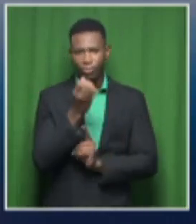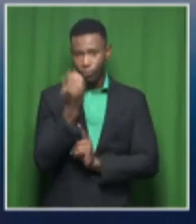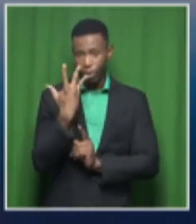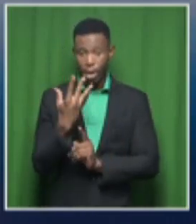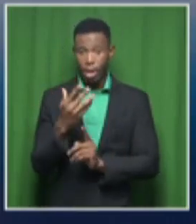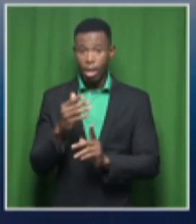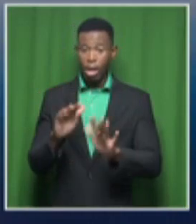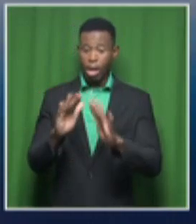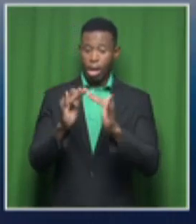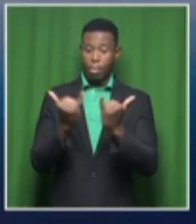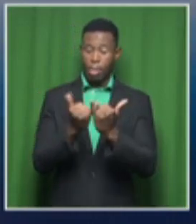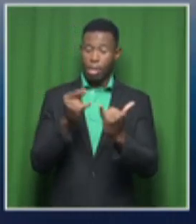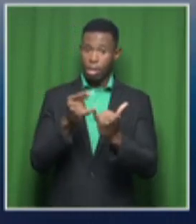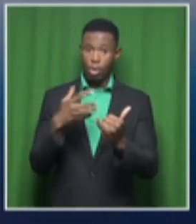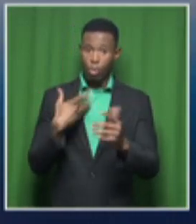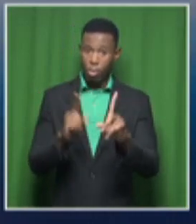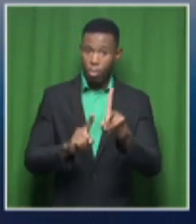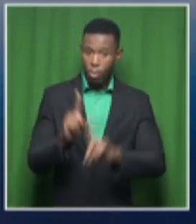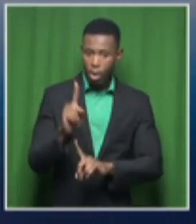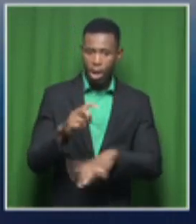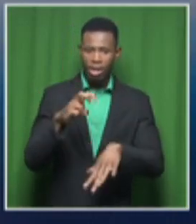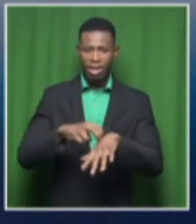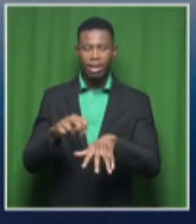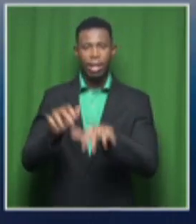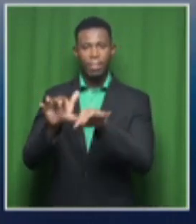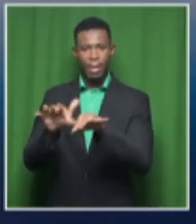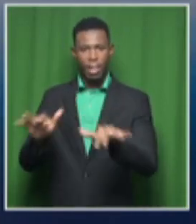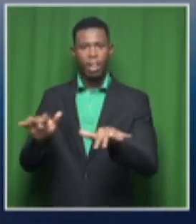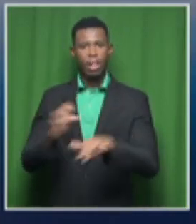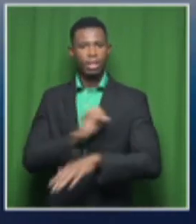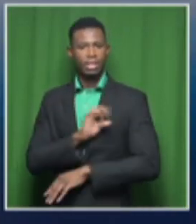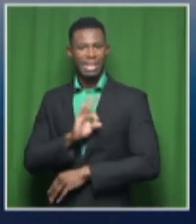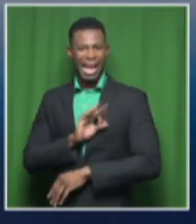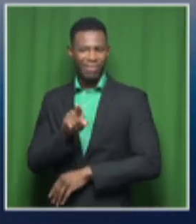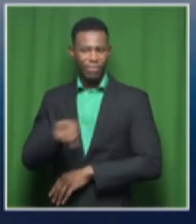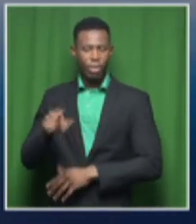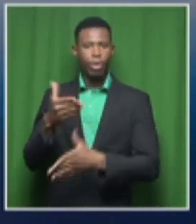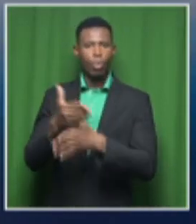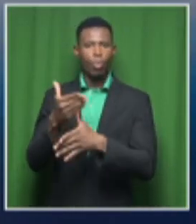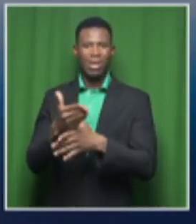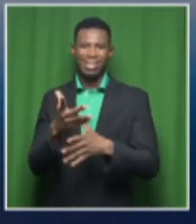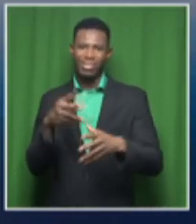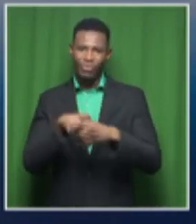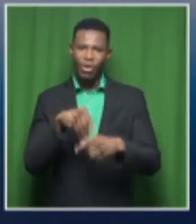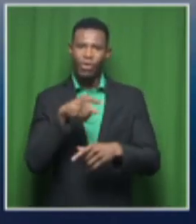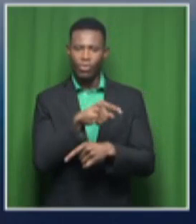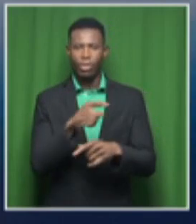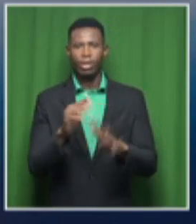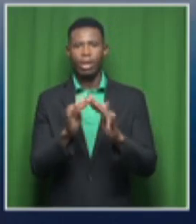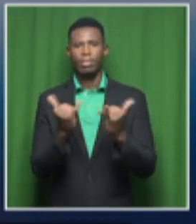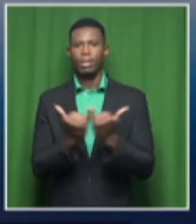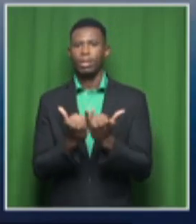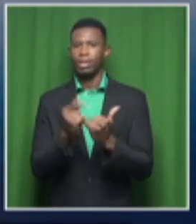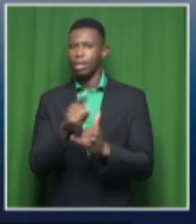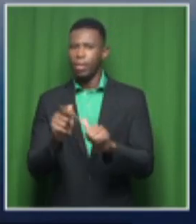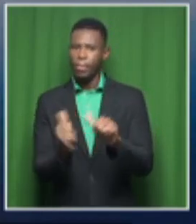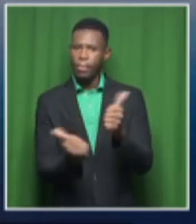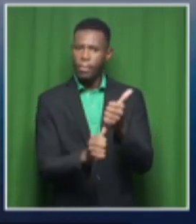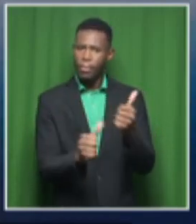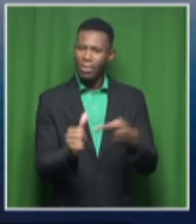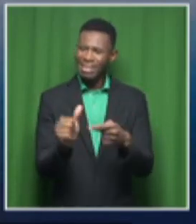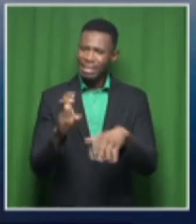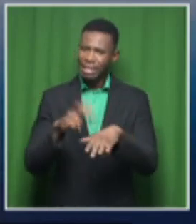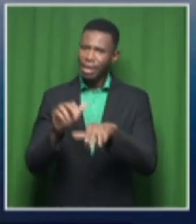can equip leaders as much as we can, if there are no people who are buying into their vision and into what they want to achieve, then we are not going to have an